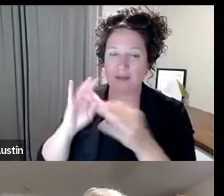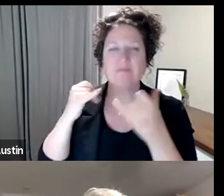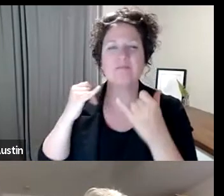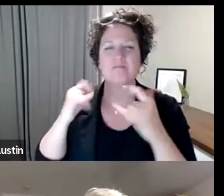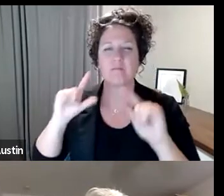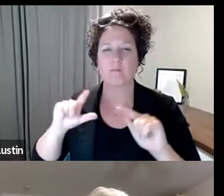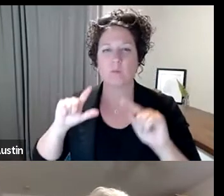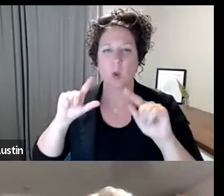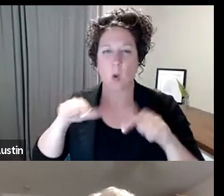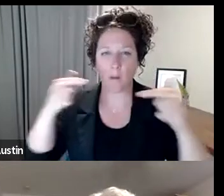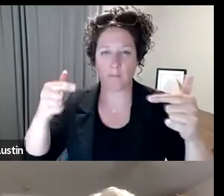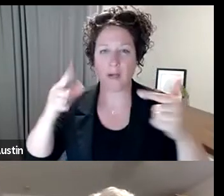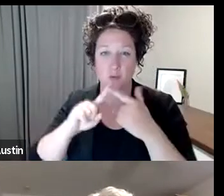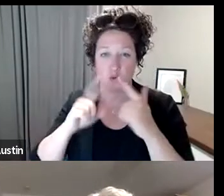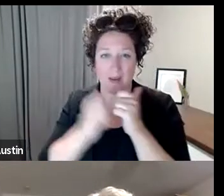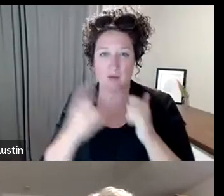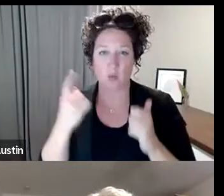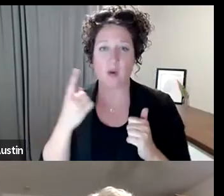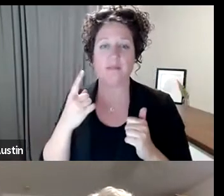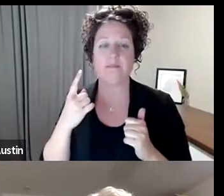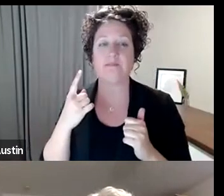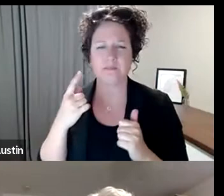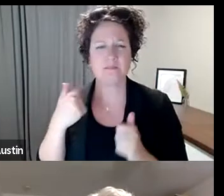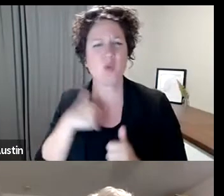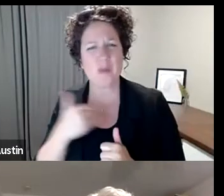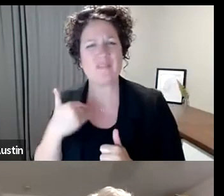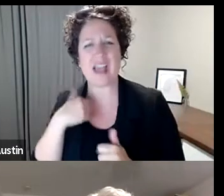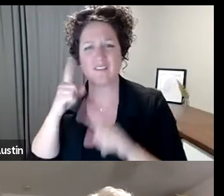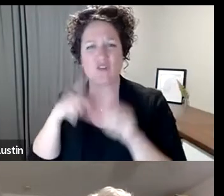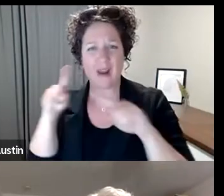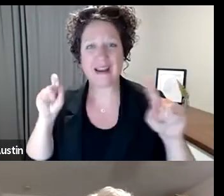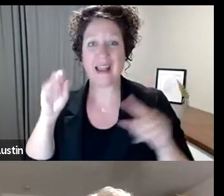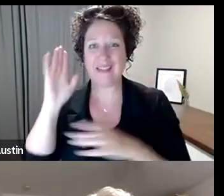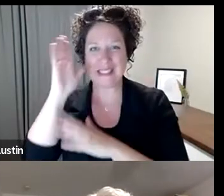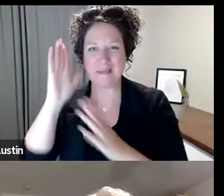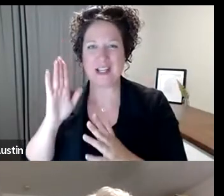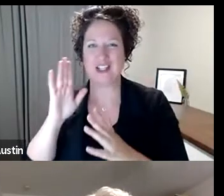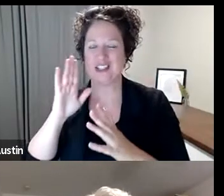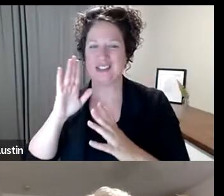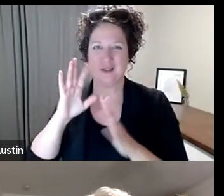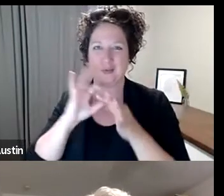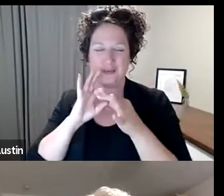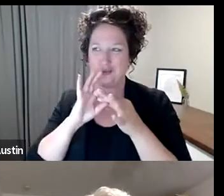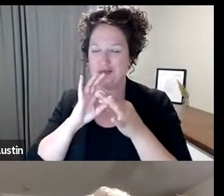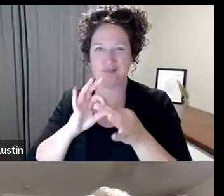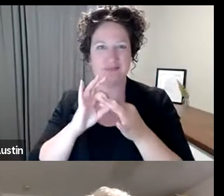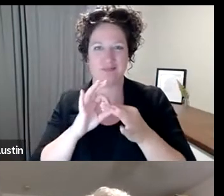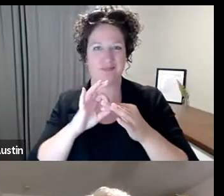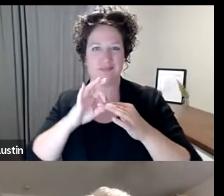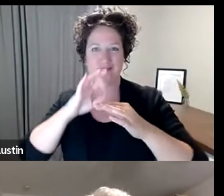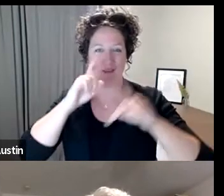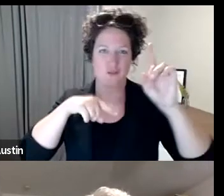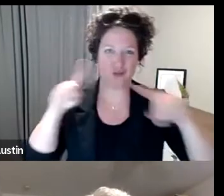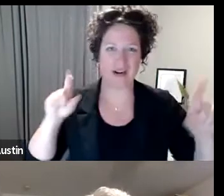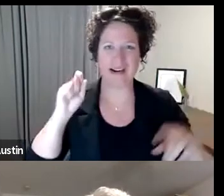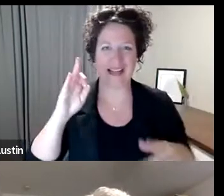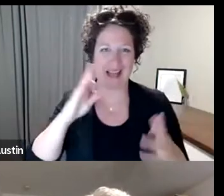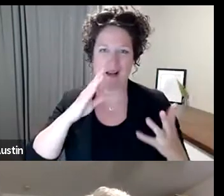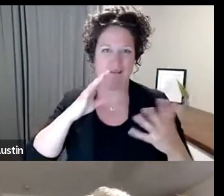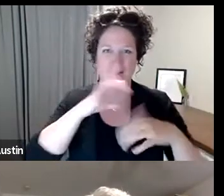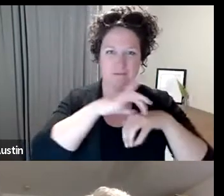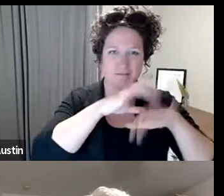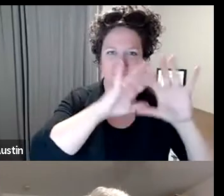to everybody, but we have had this variety of speakers representing a diversity of lived and professional experiences with